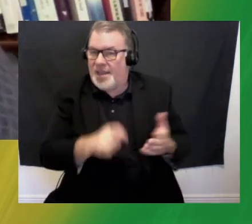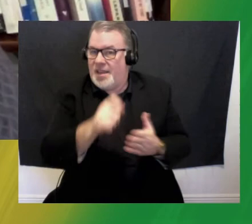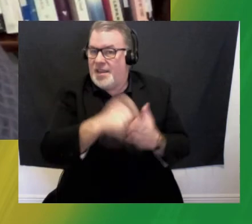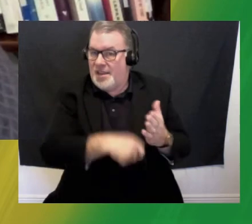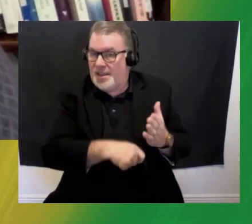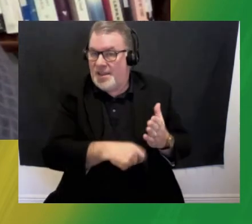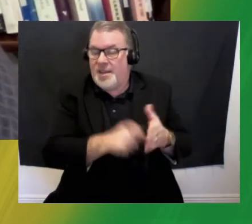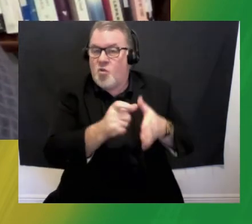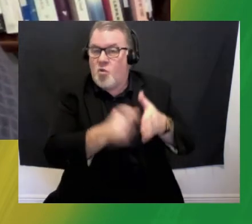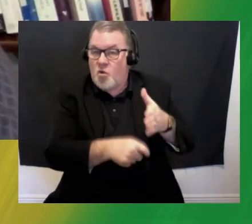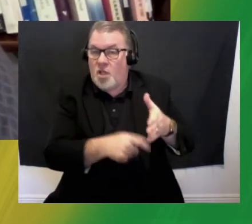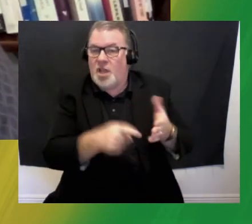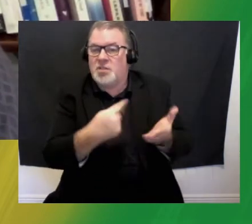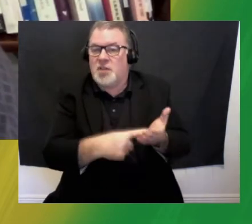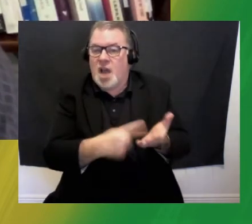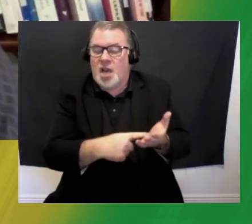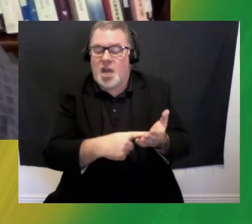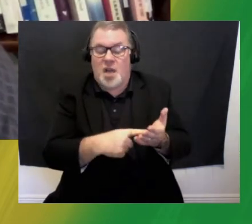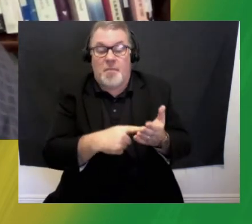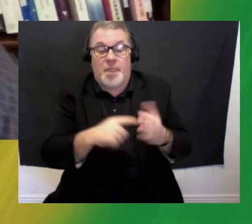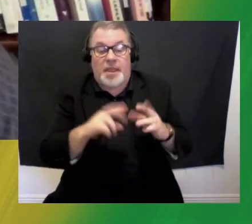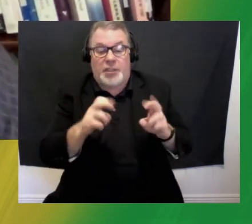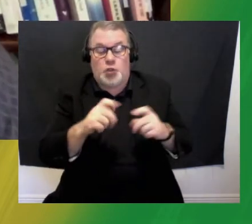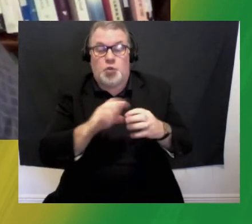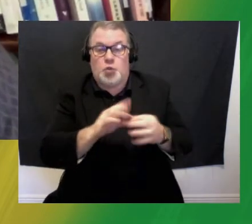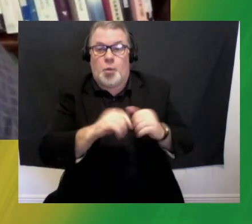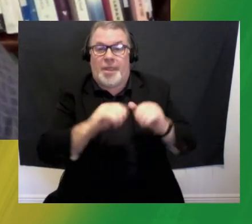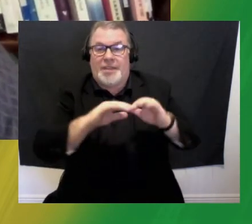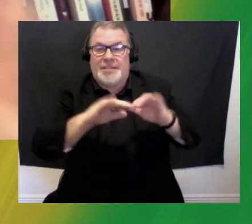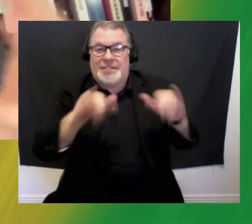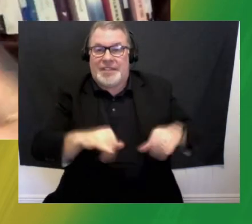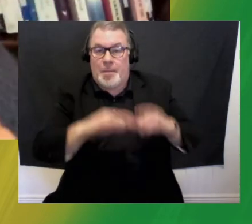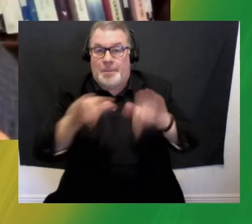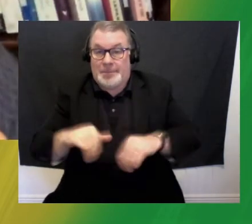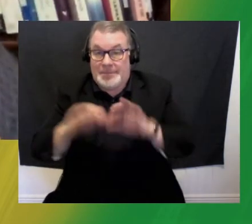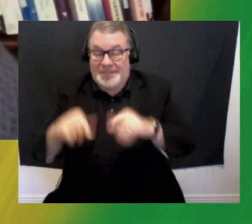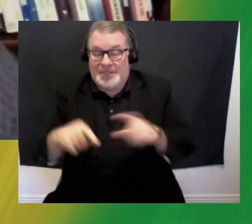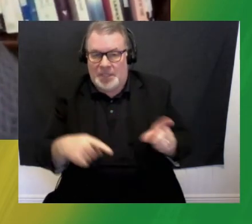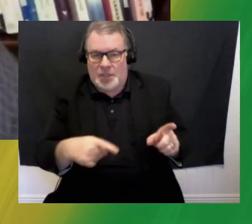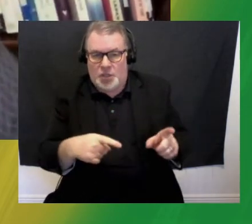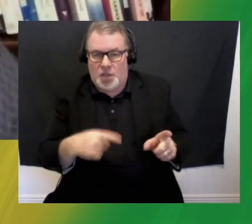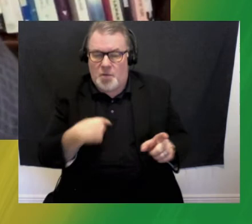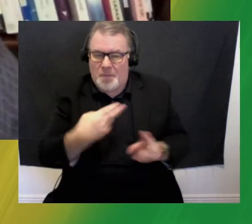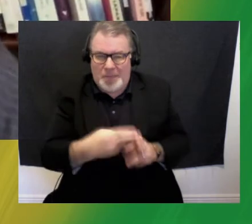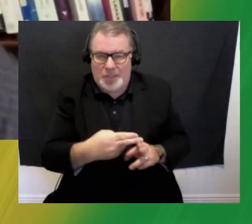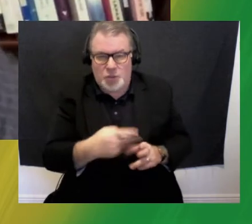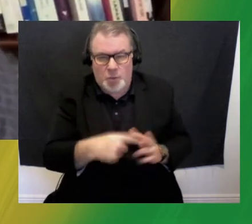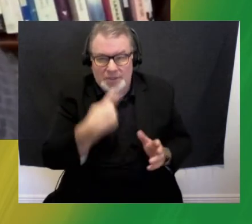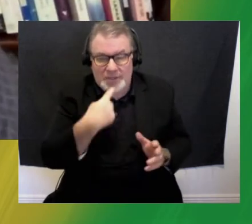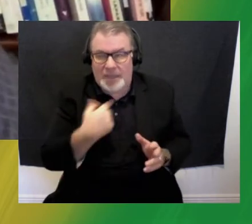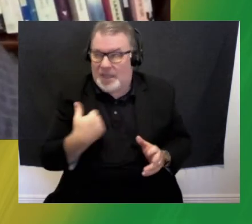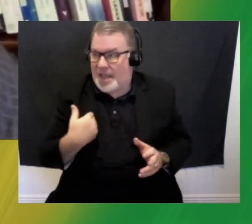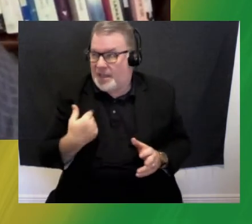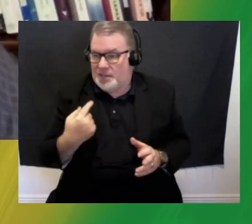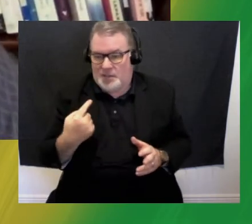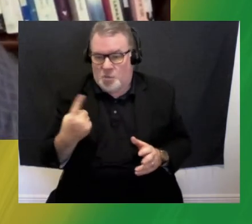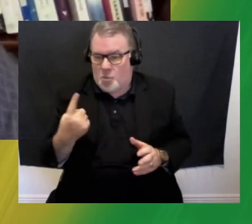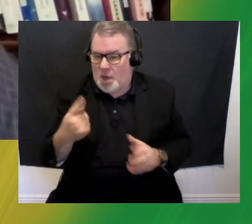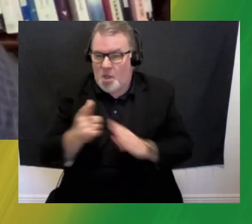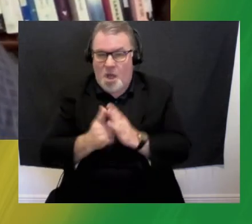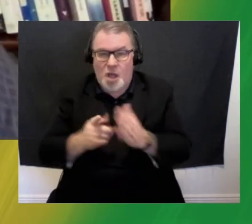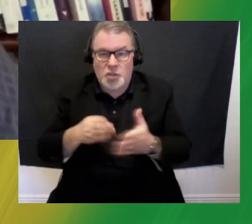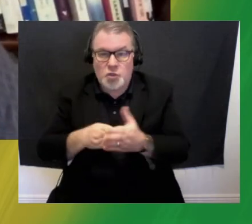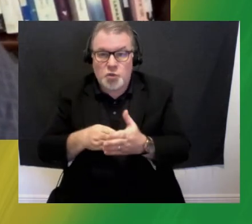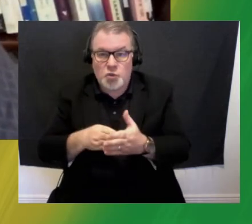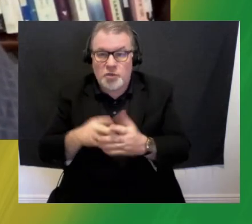talking about this issue of systems. And I want to mention to you what he said. There was, probably have heard in the last couple of days, there's been a lawsuit filed against the National